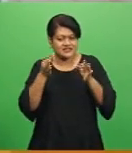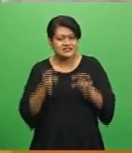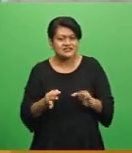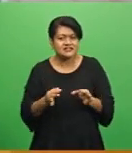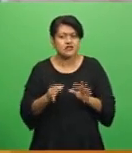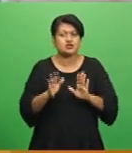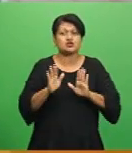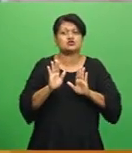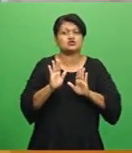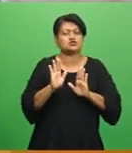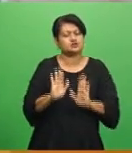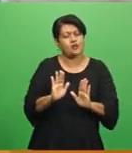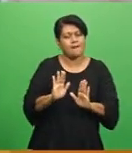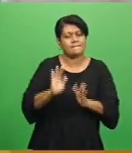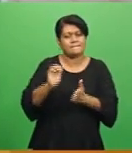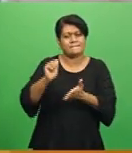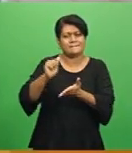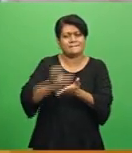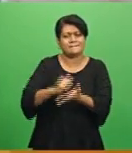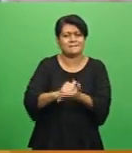stop buying the styrofoam